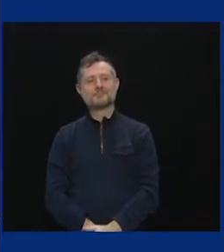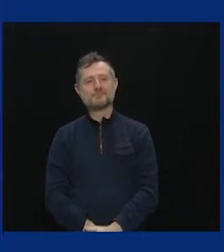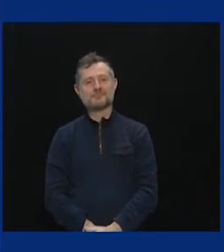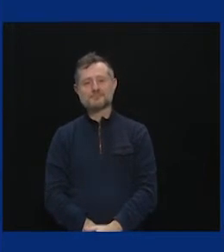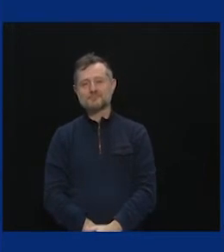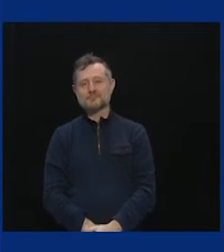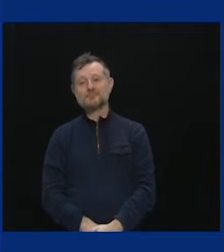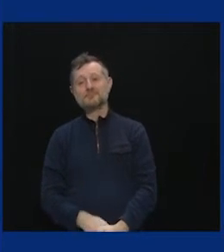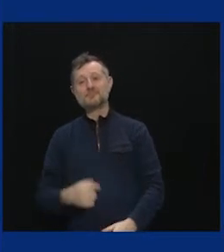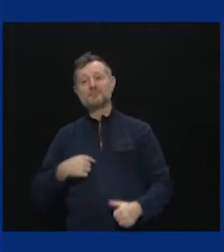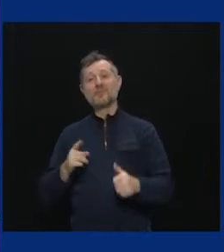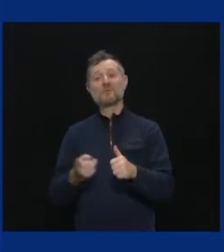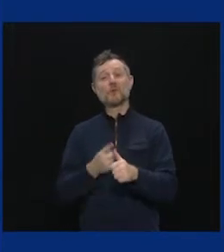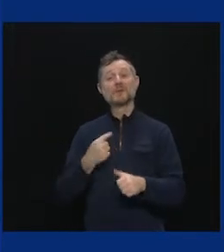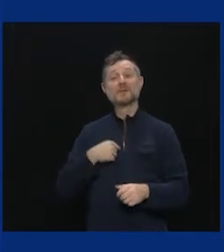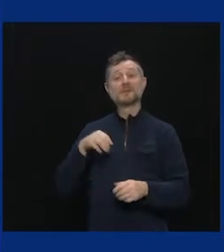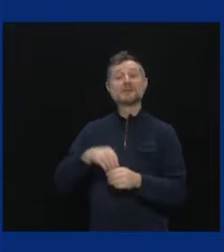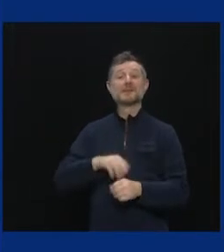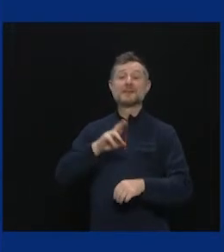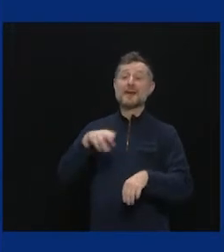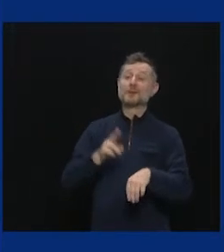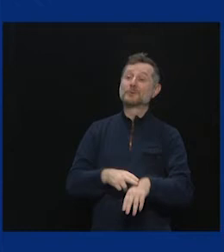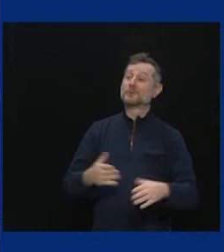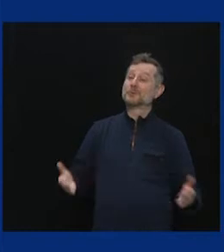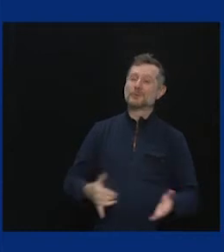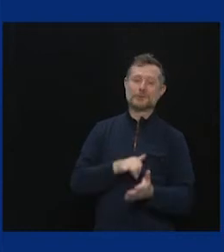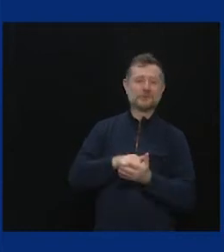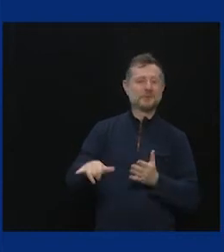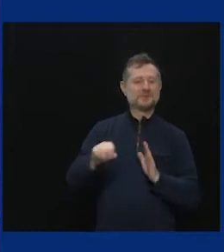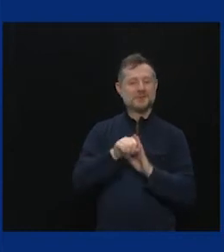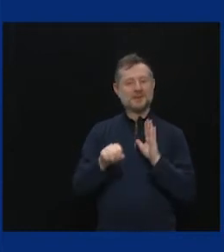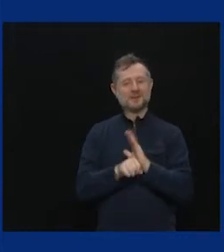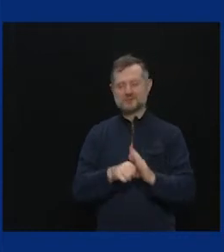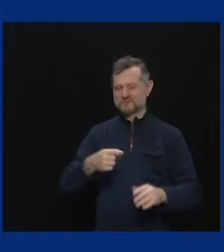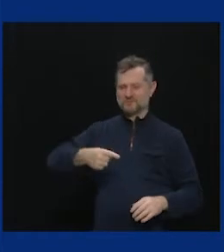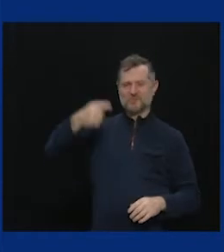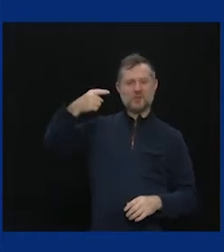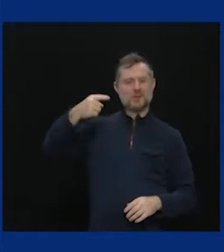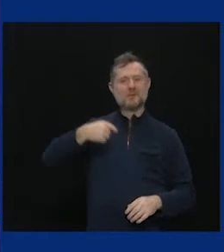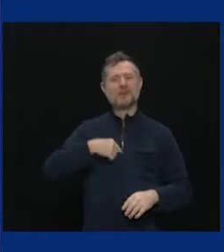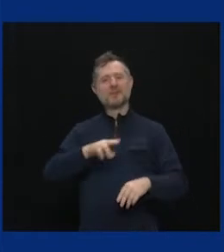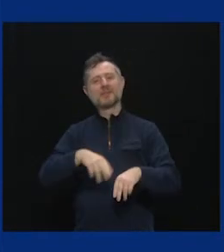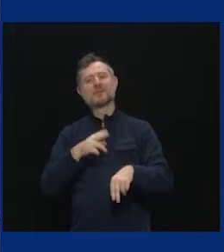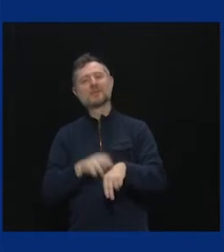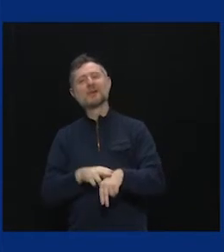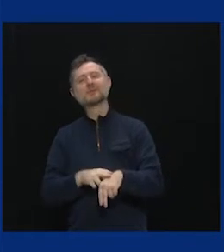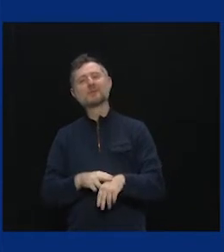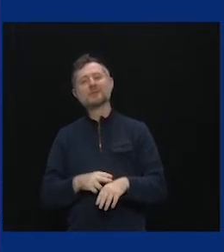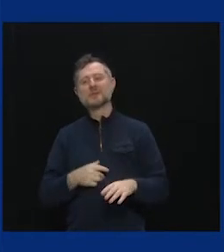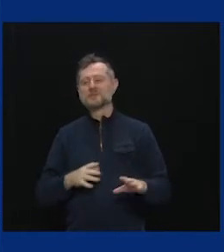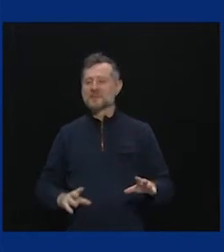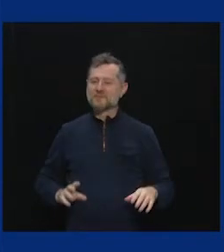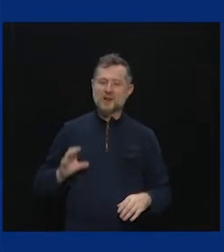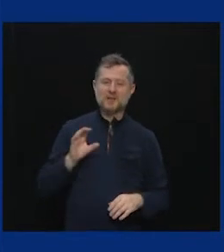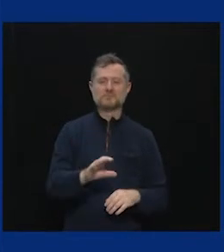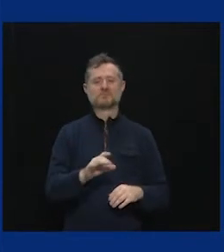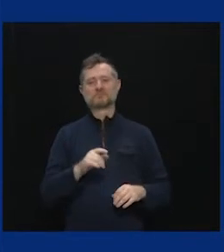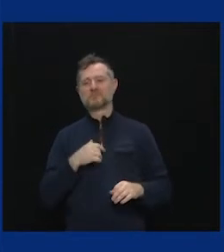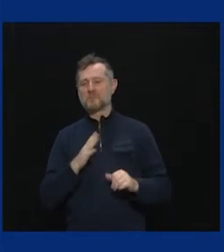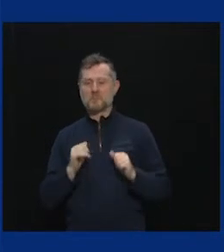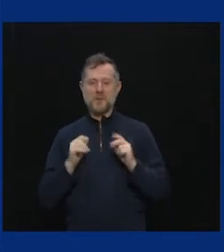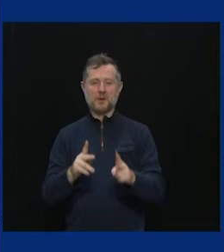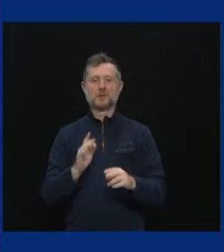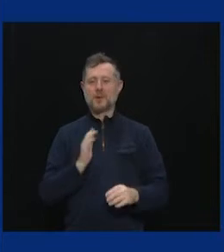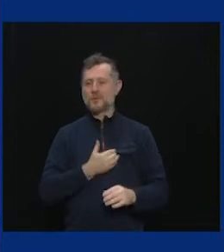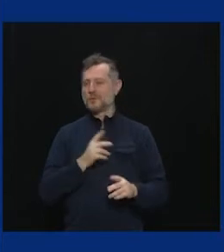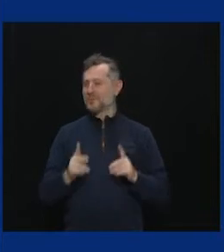First in the nation. We're doing it right here in the state of New York, first in the nation to make that level of investment in our people and in our industries. First of